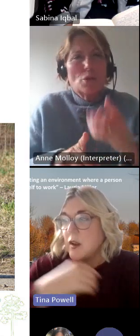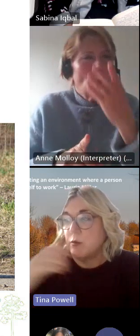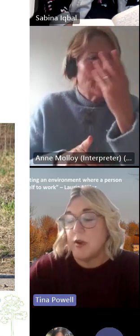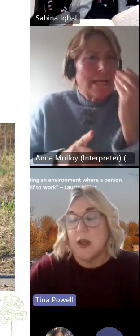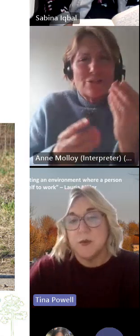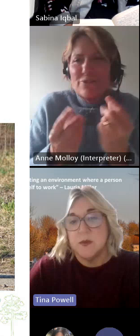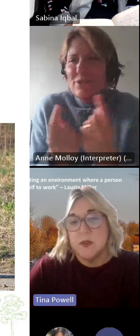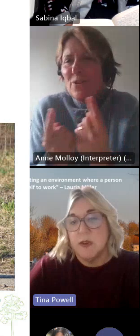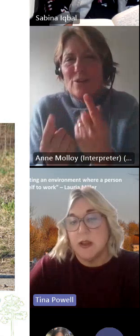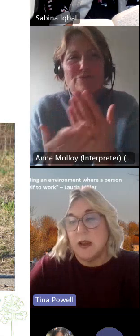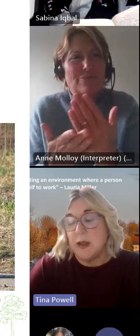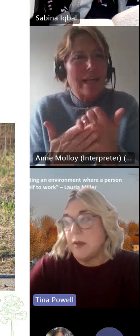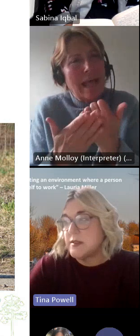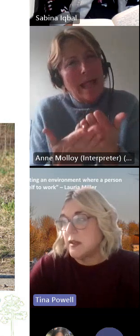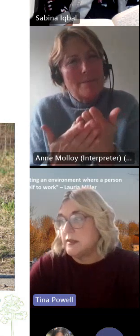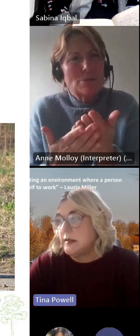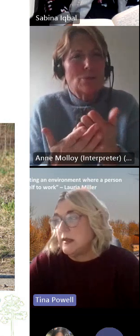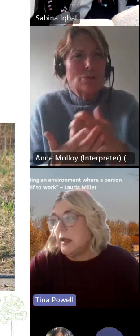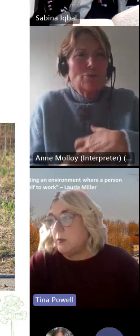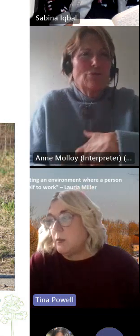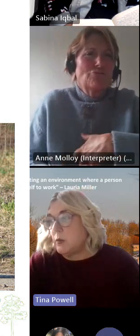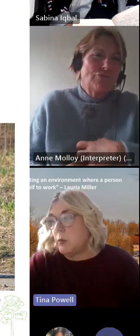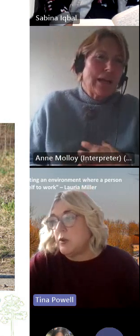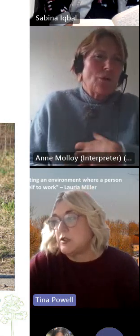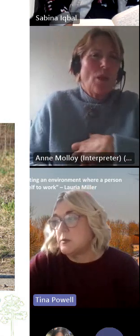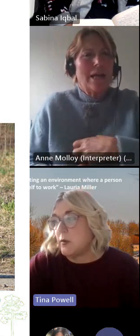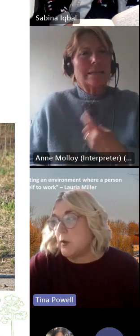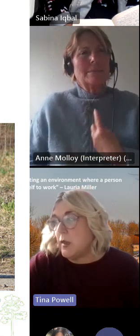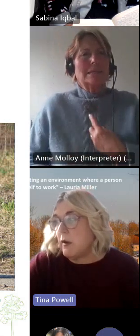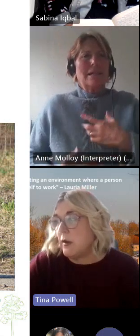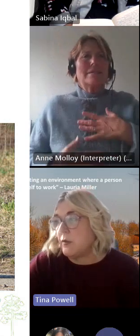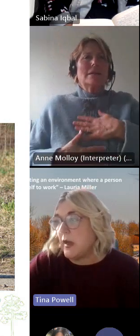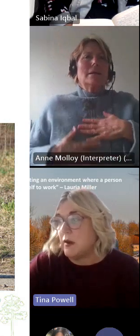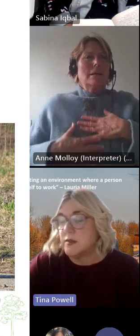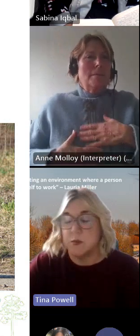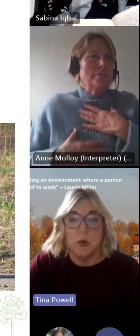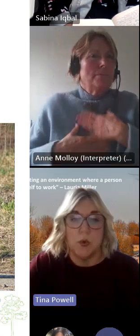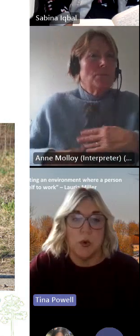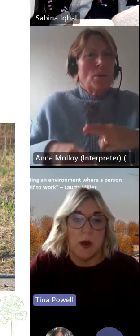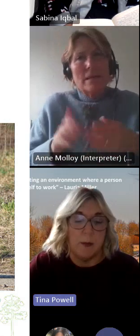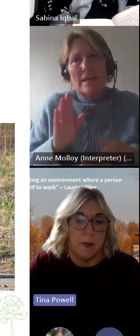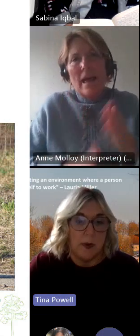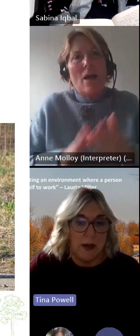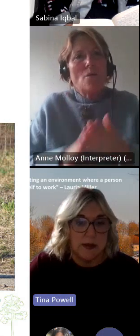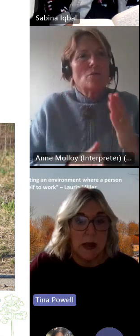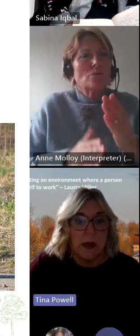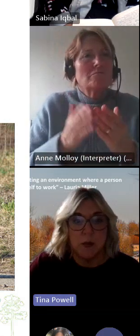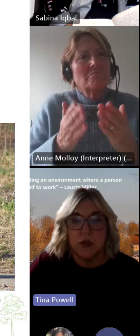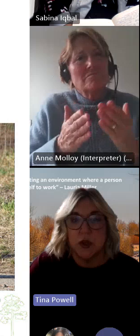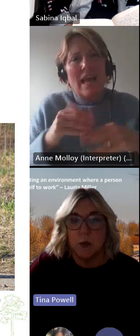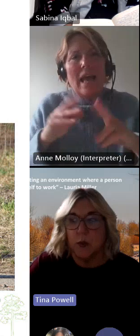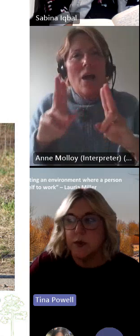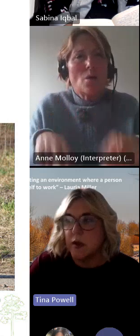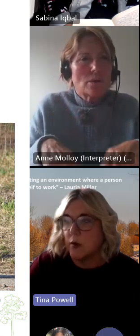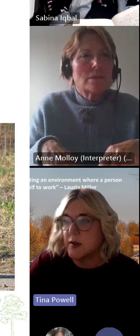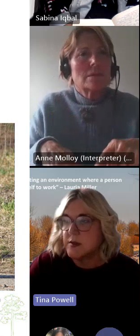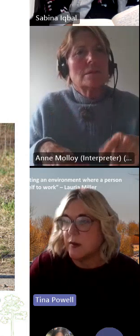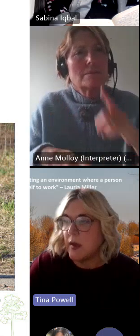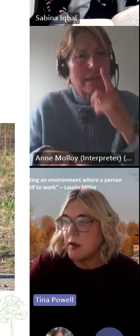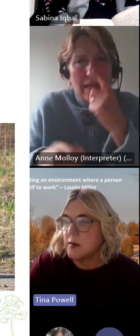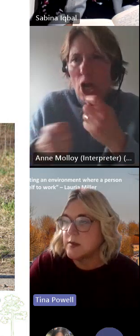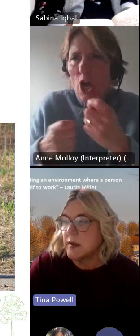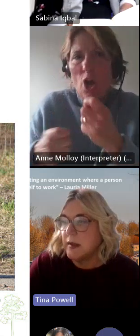son have really helped him to regulate better, which has meant that when they're out of the house more, he's able to cope with what's going